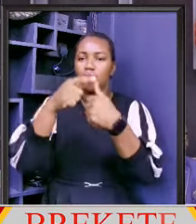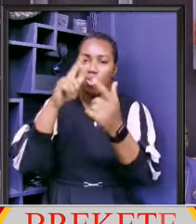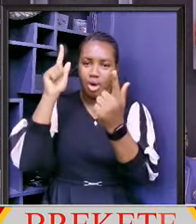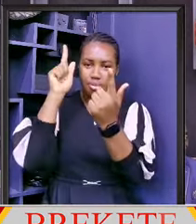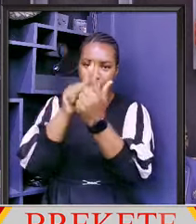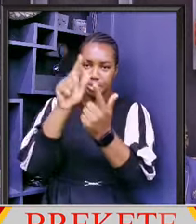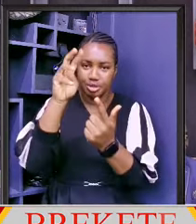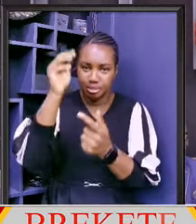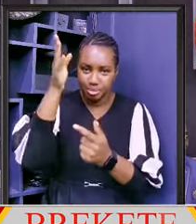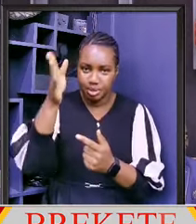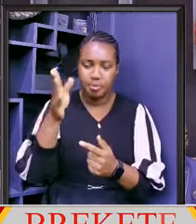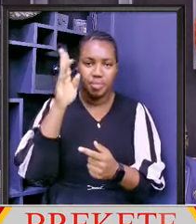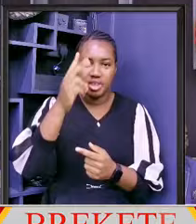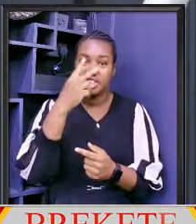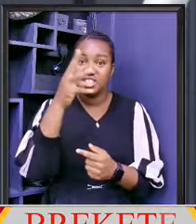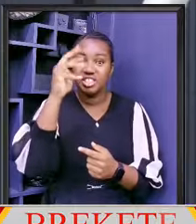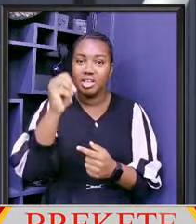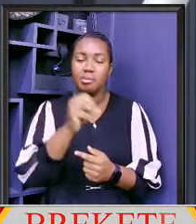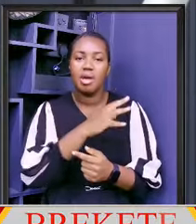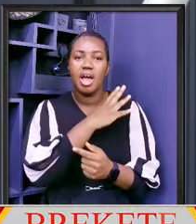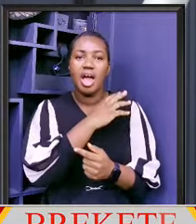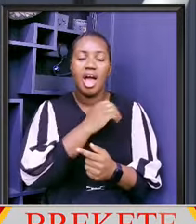them, he come put in lamp.